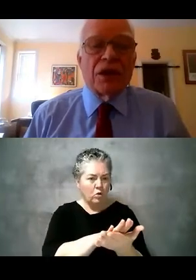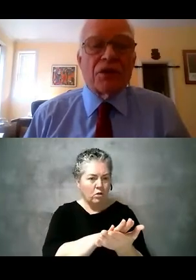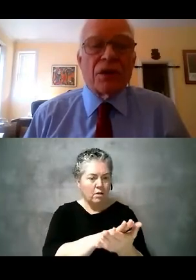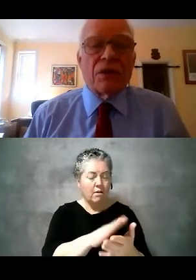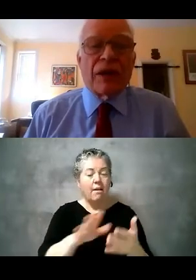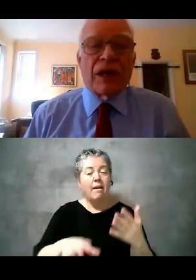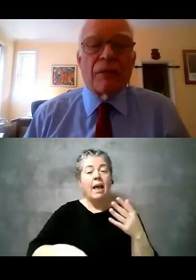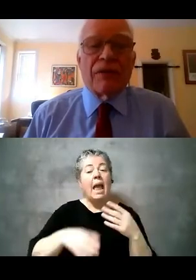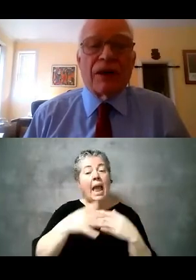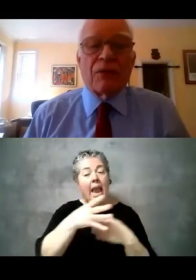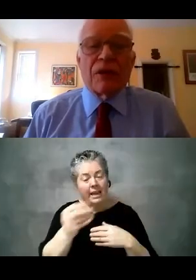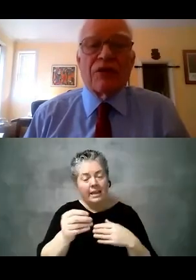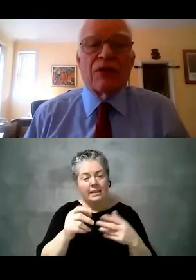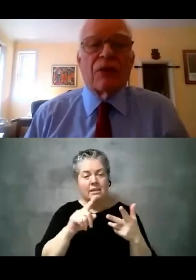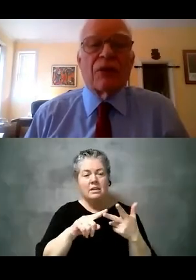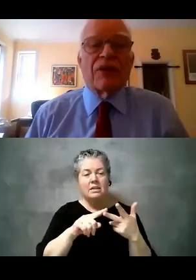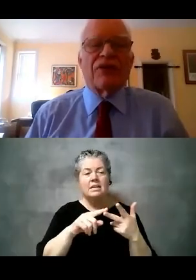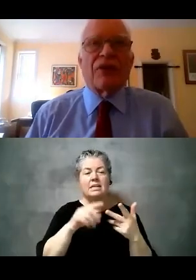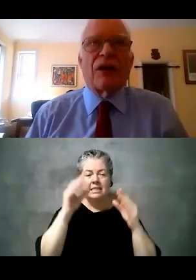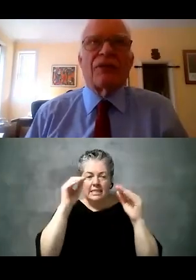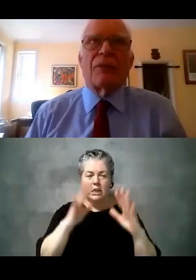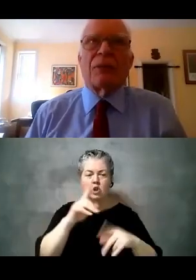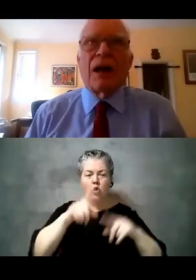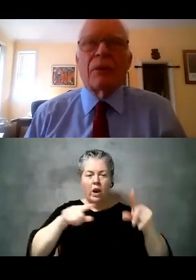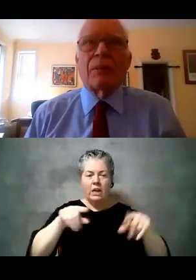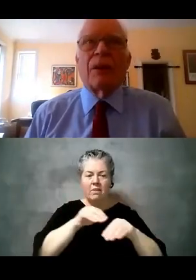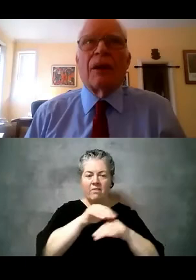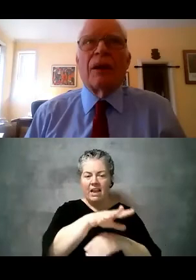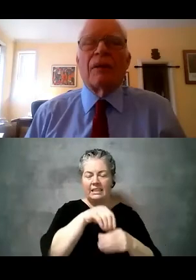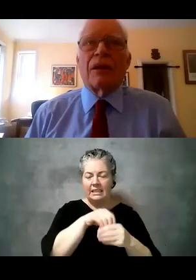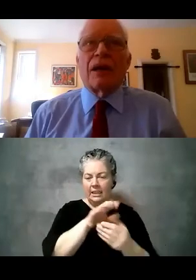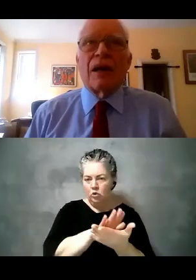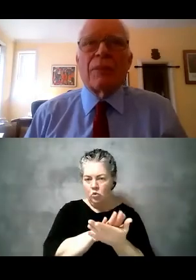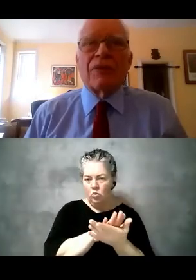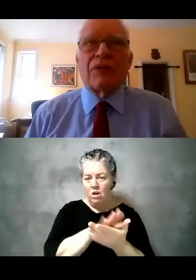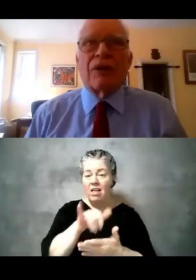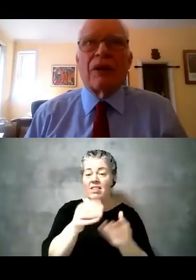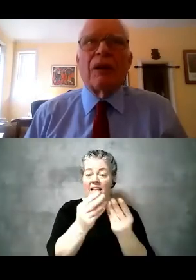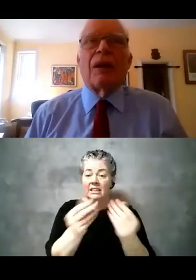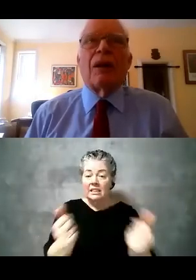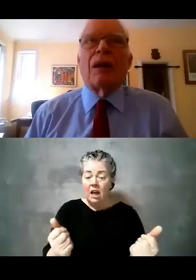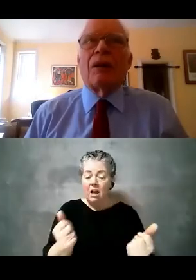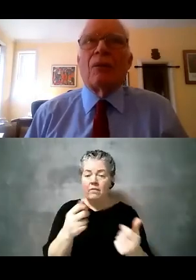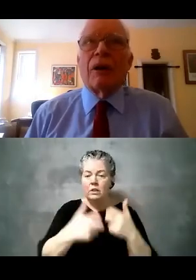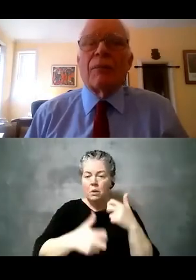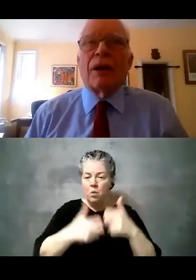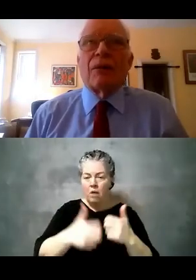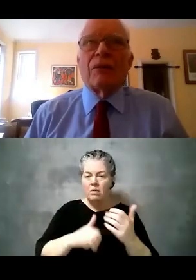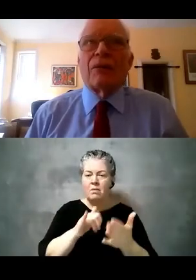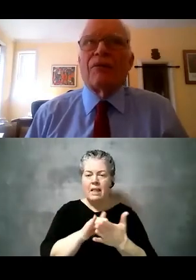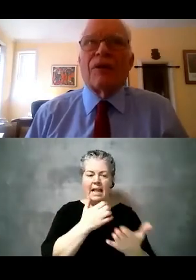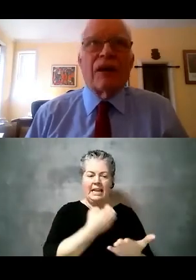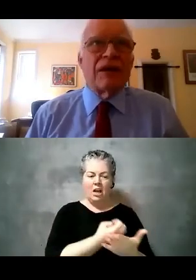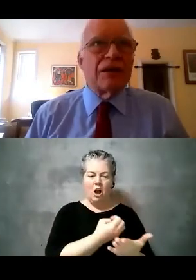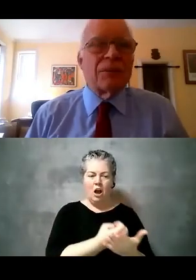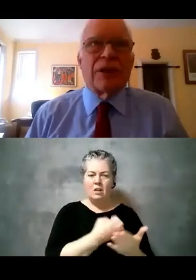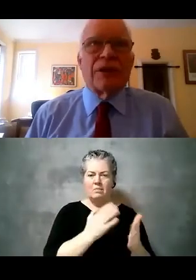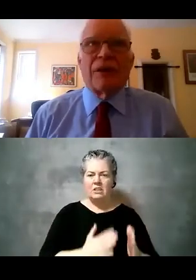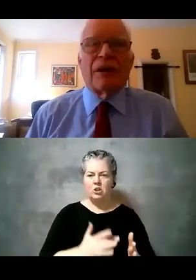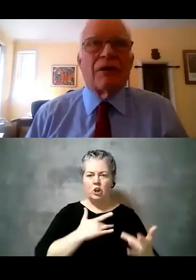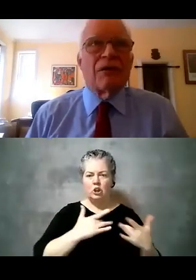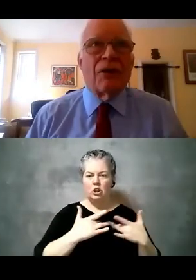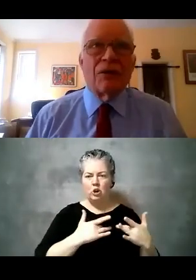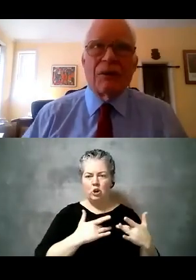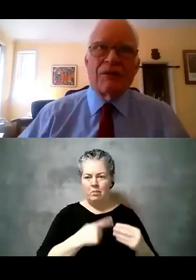addition, teacher random effects within schools. It solves the problem the economists are worried about very